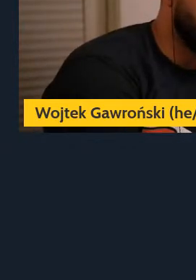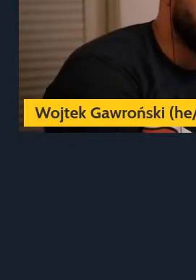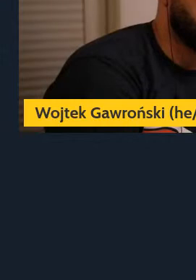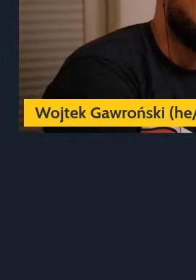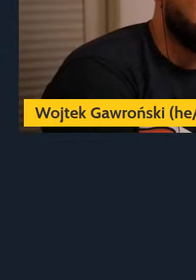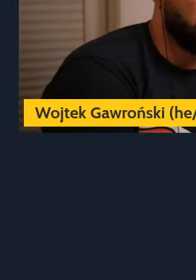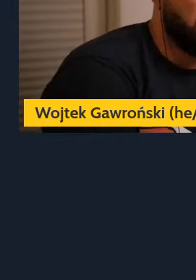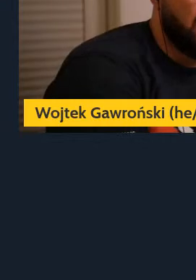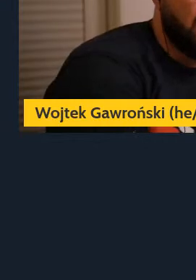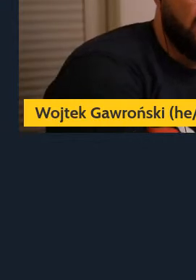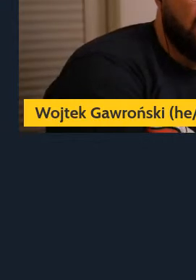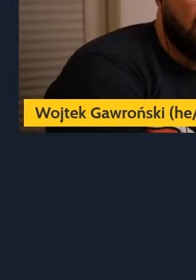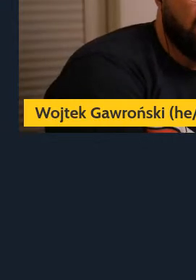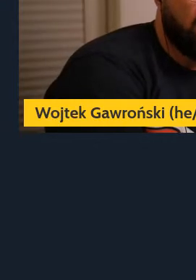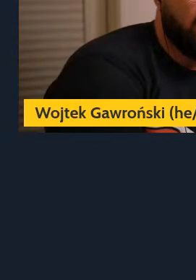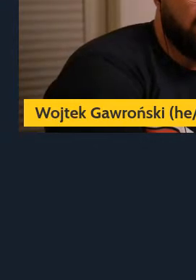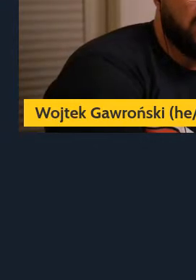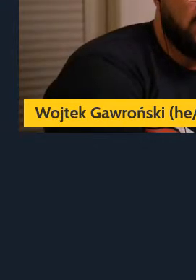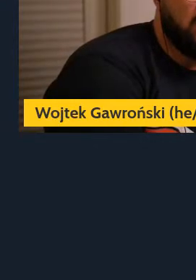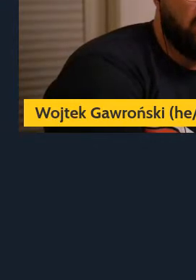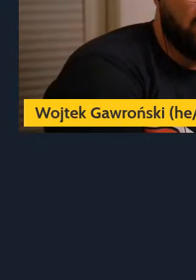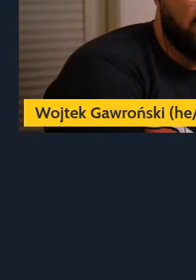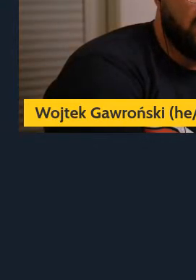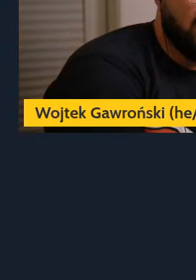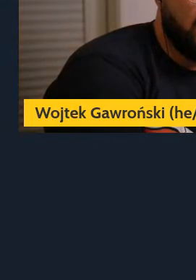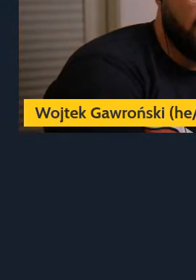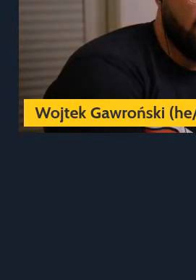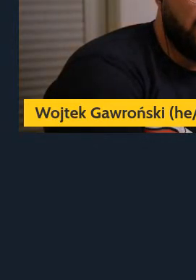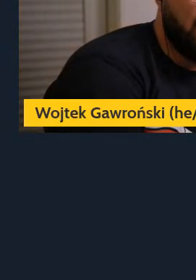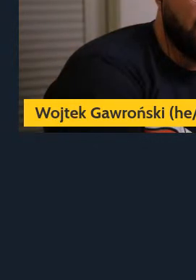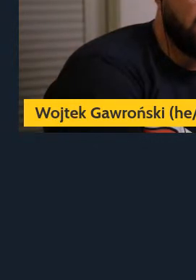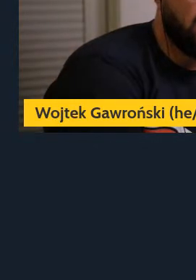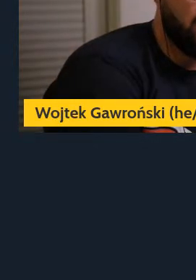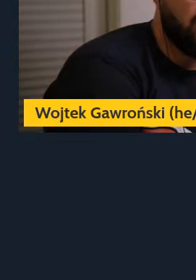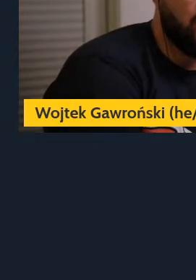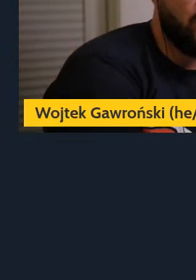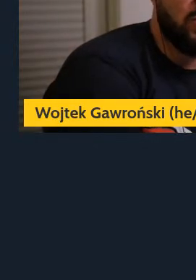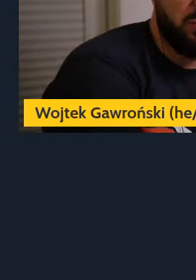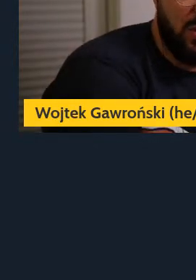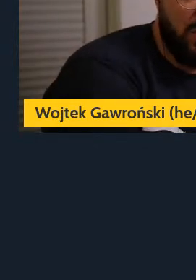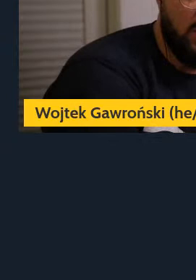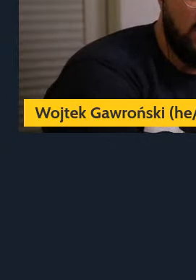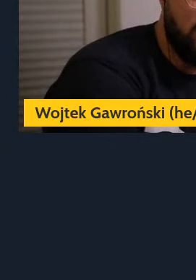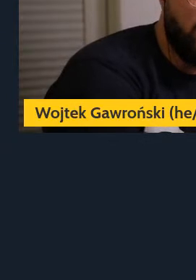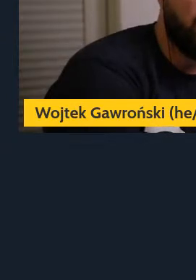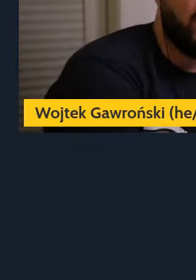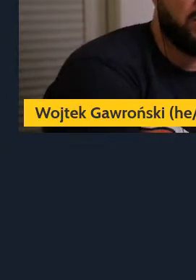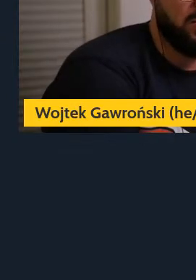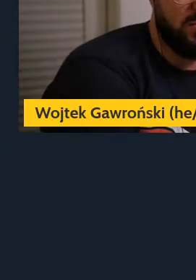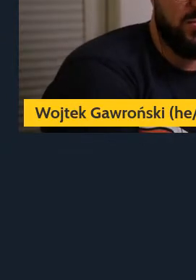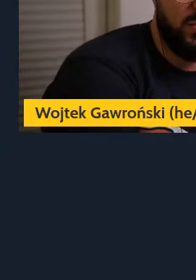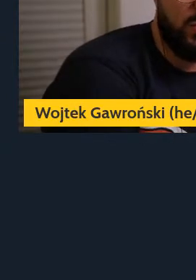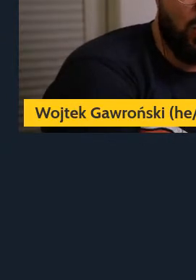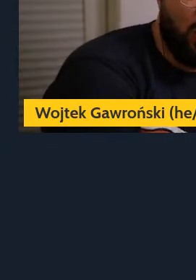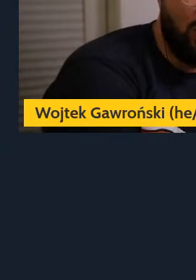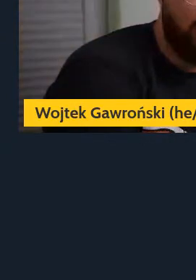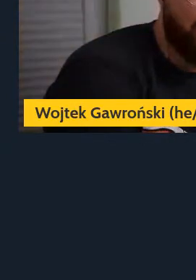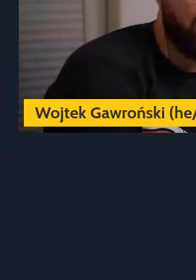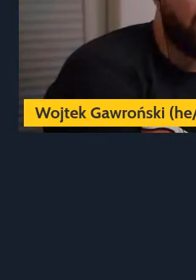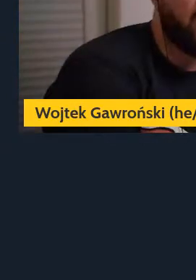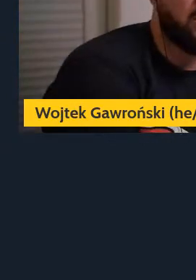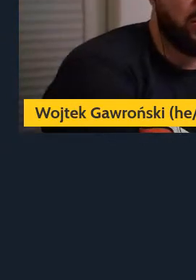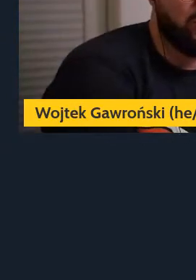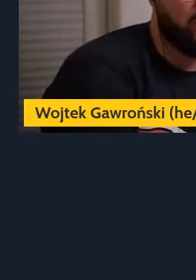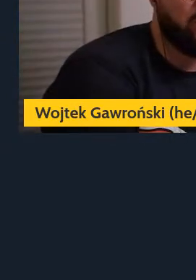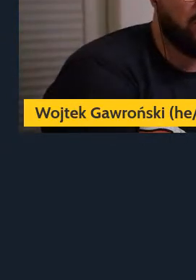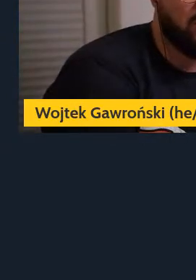to first thank you for the amazing support that we had for the speakers. Thanks to all people